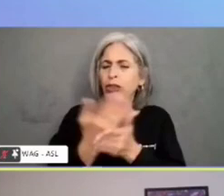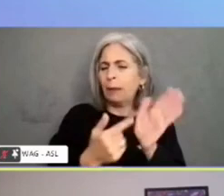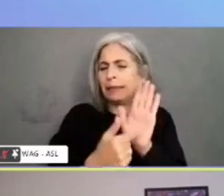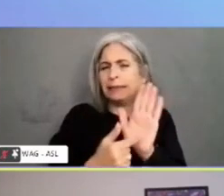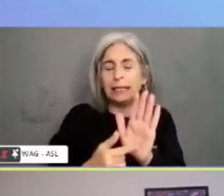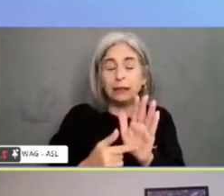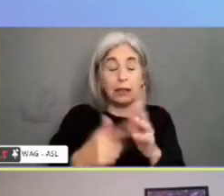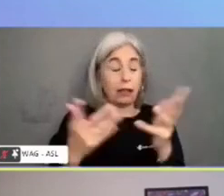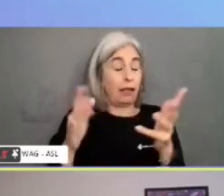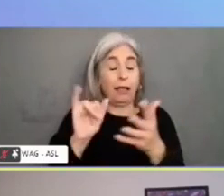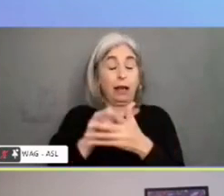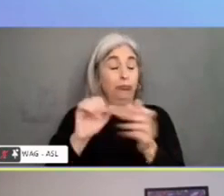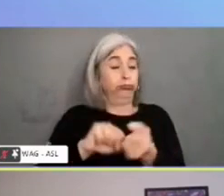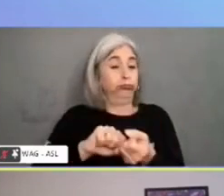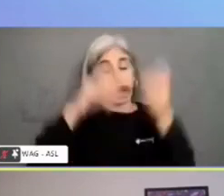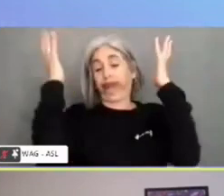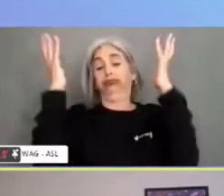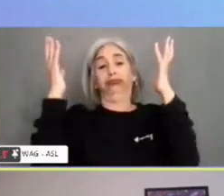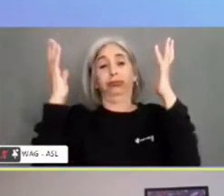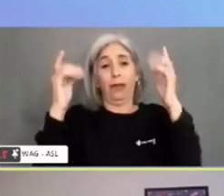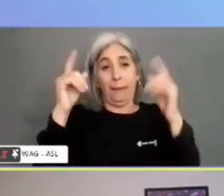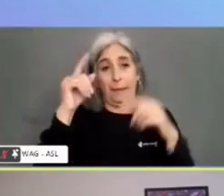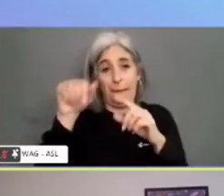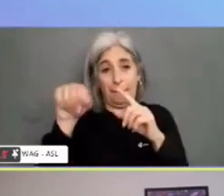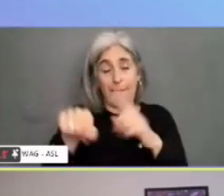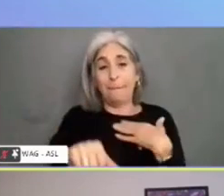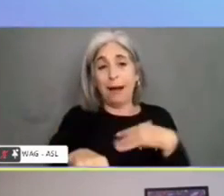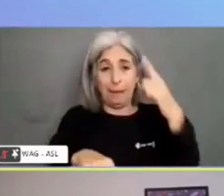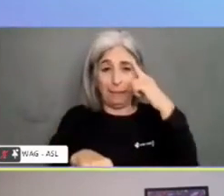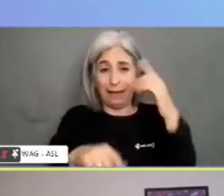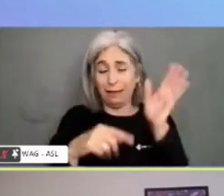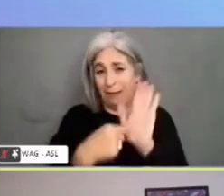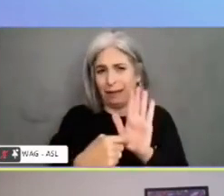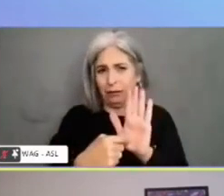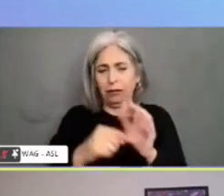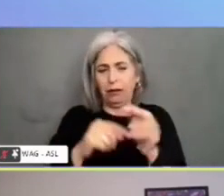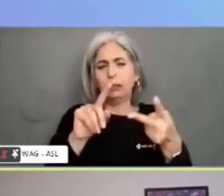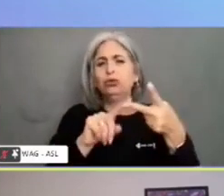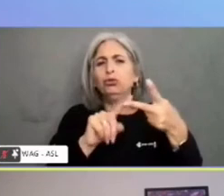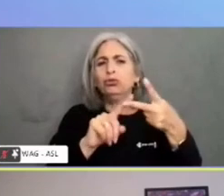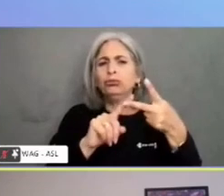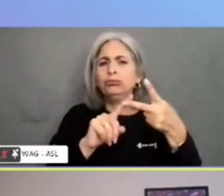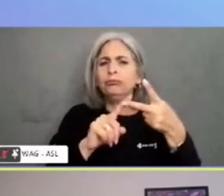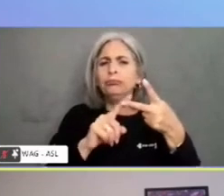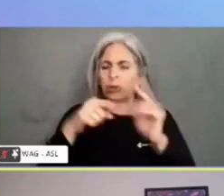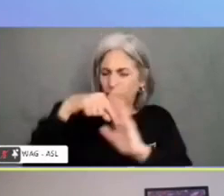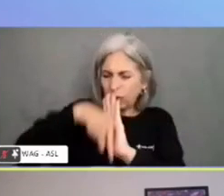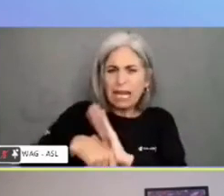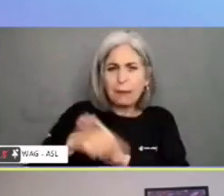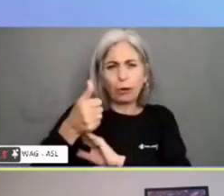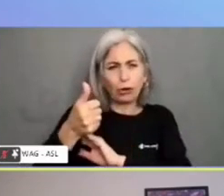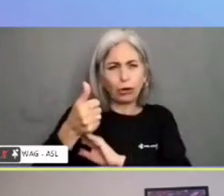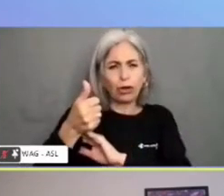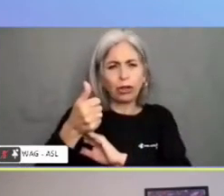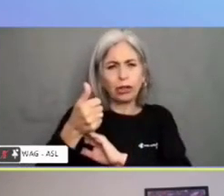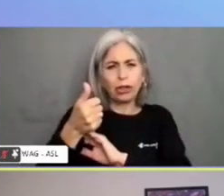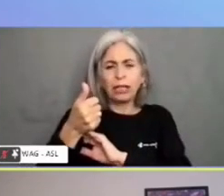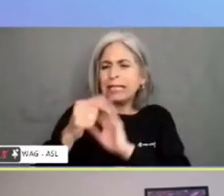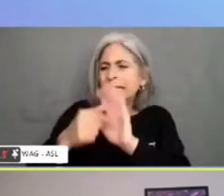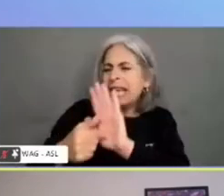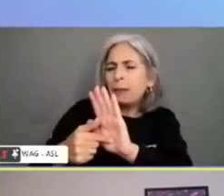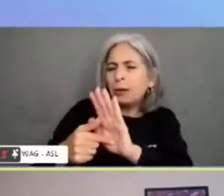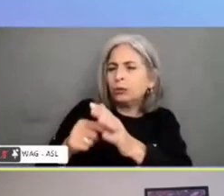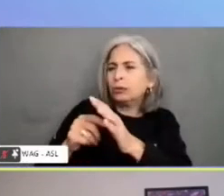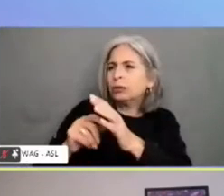mental models to smithereens. After that, we're going to dive deeper. We're going to understand where these demos are coming from, how these